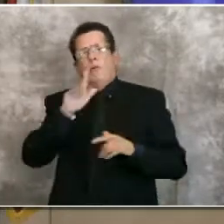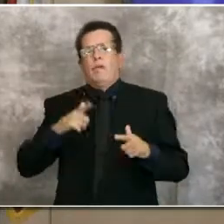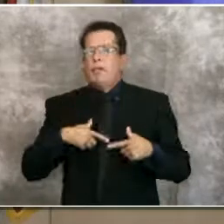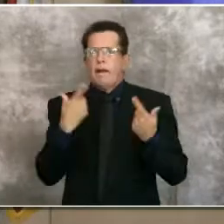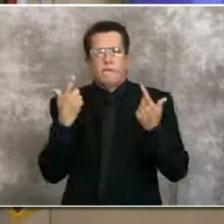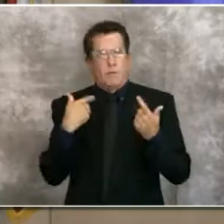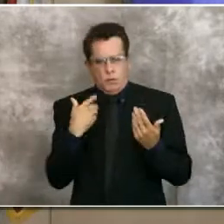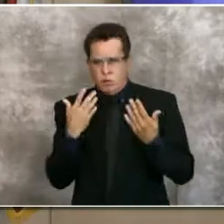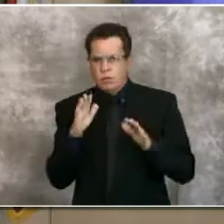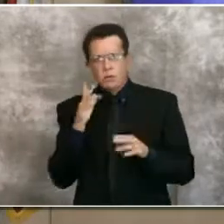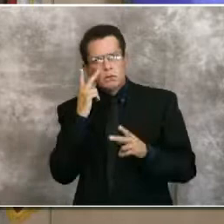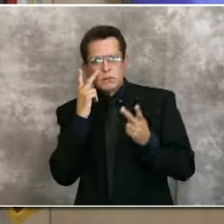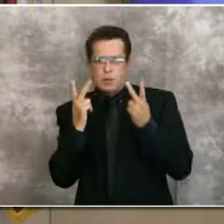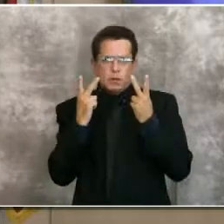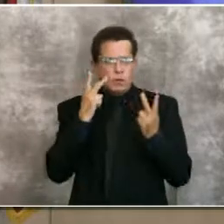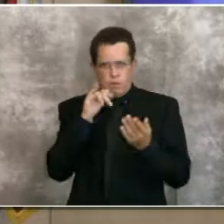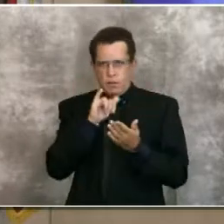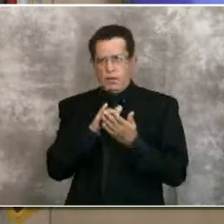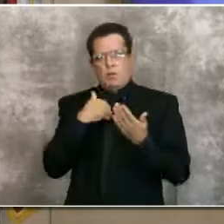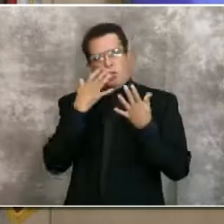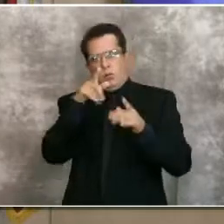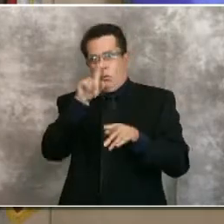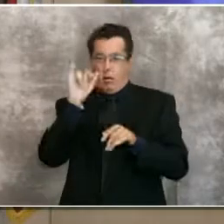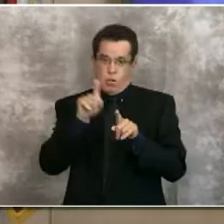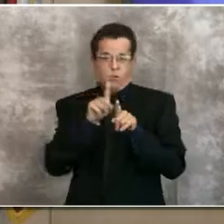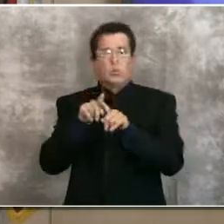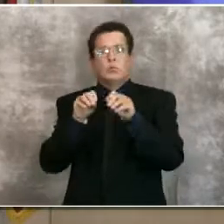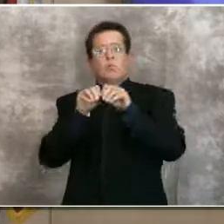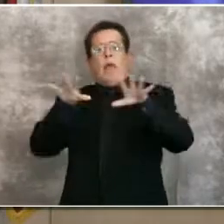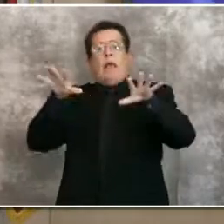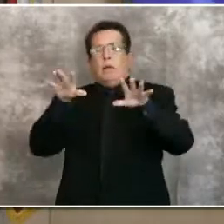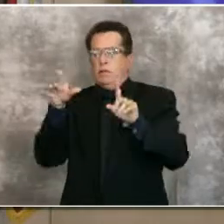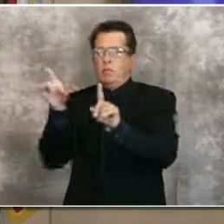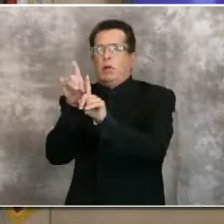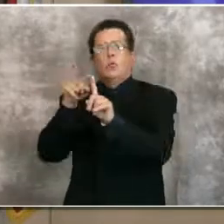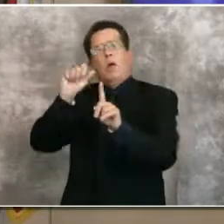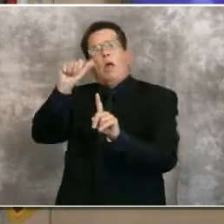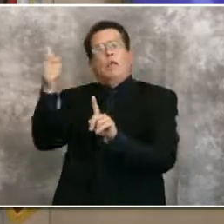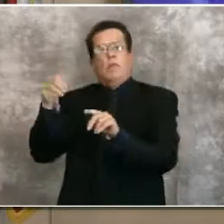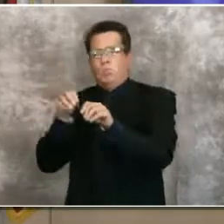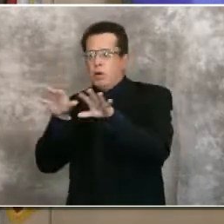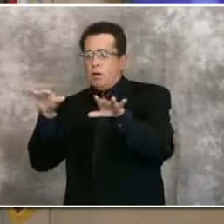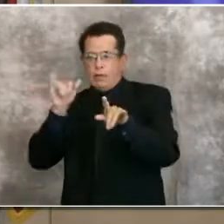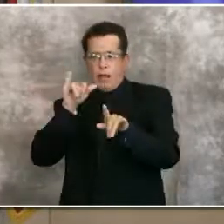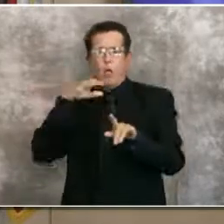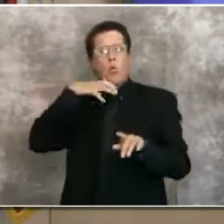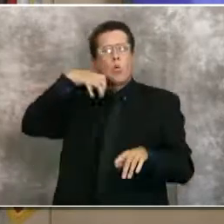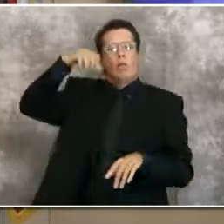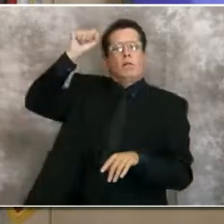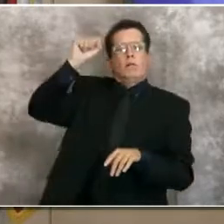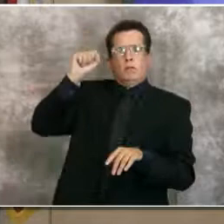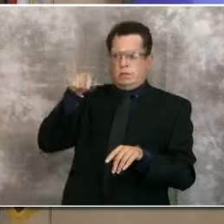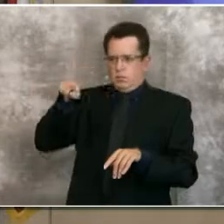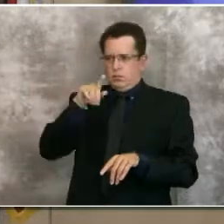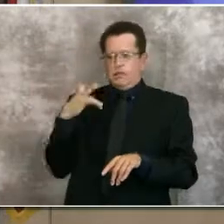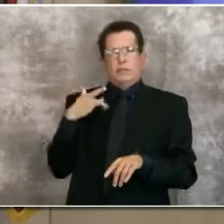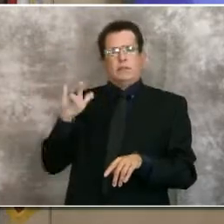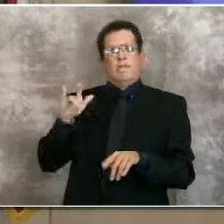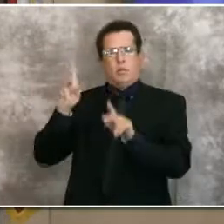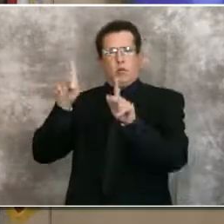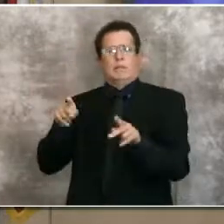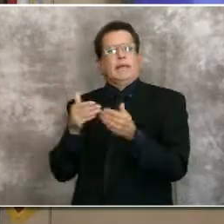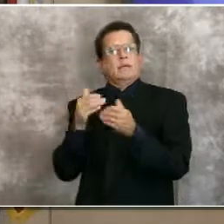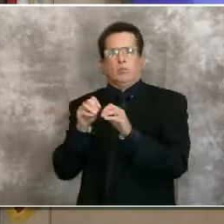lives. And we don't want them to spread the disease to others, like older, vulnerable residents